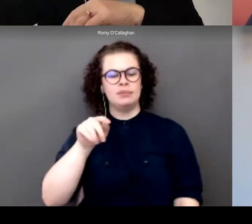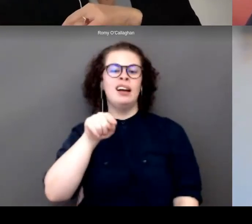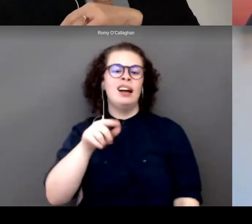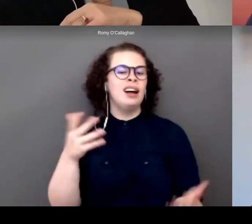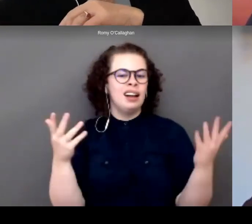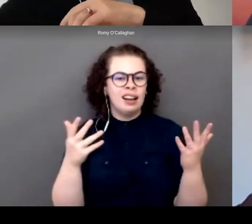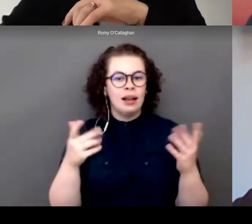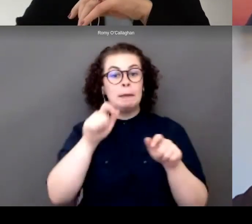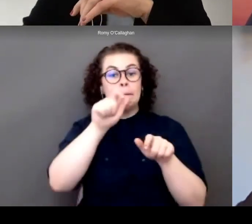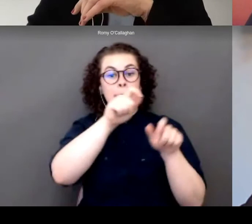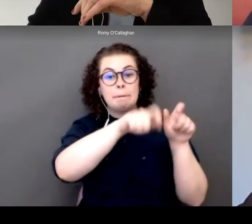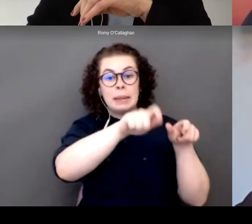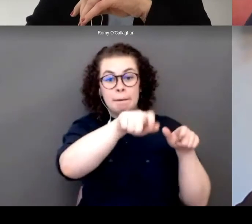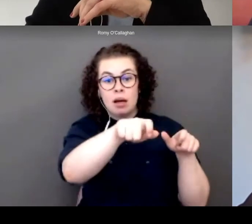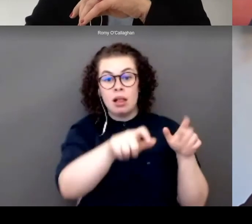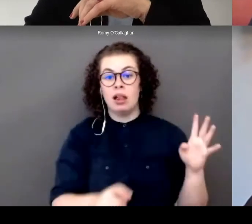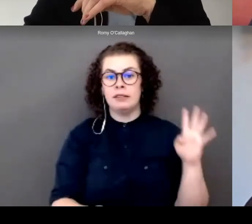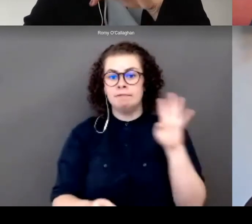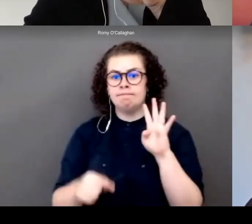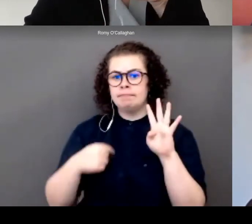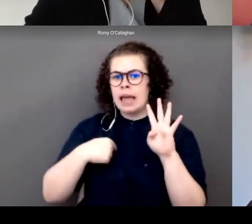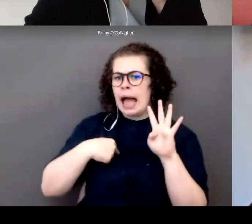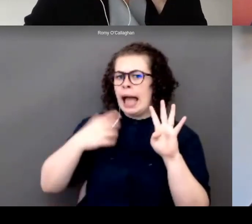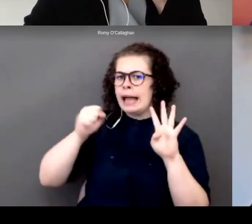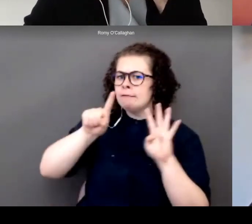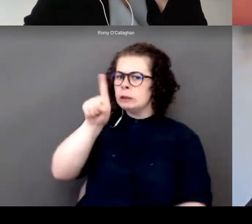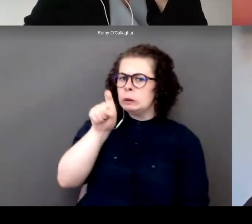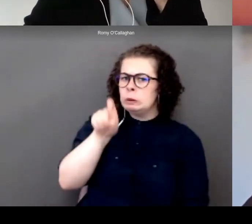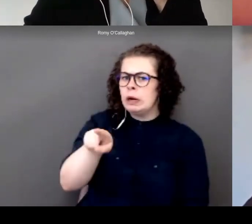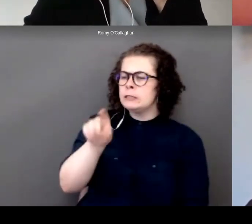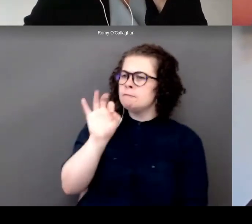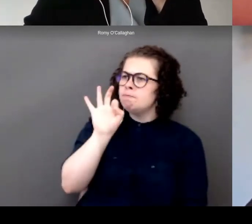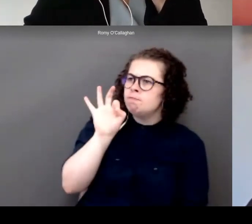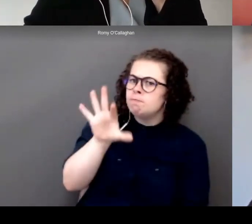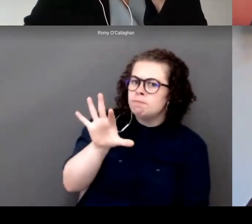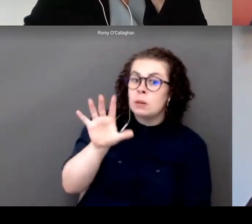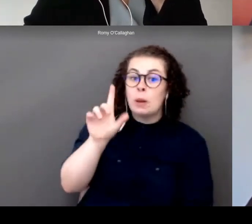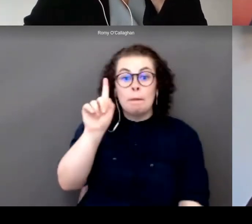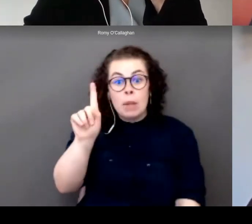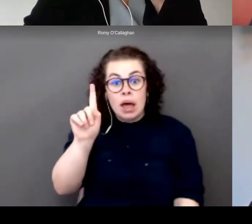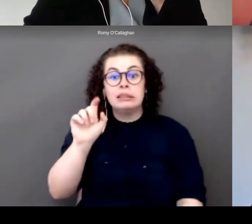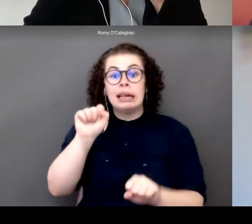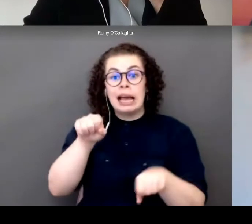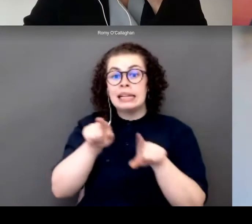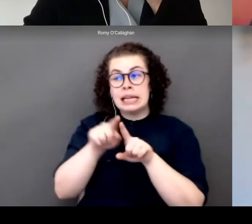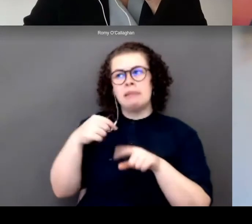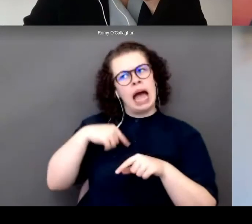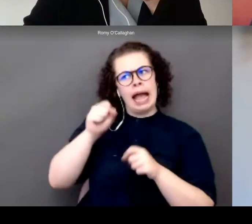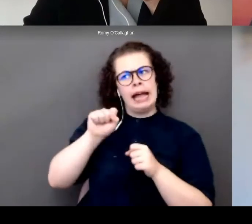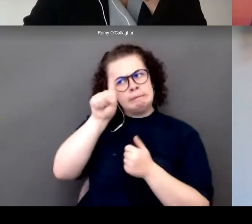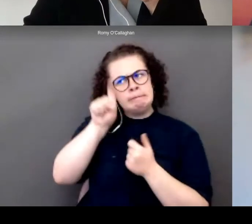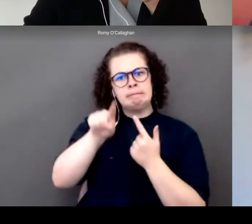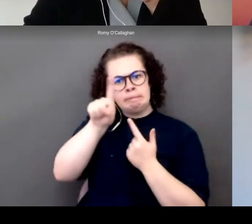but also propose an answer to a particular question that is in regard with the old